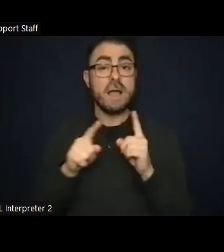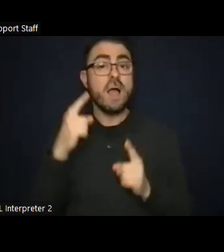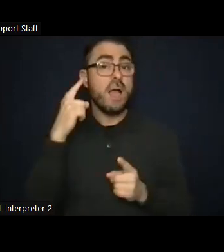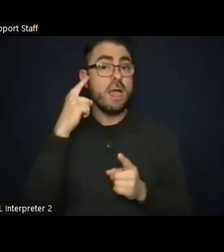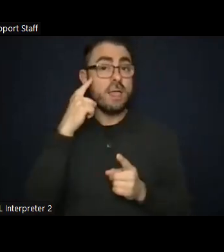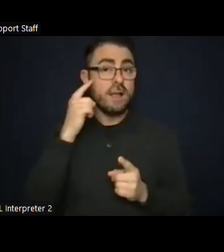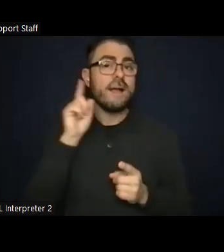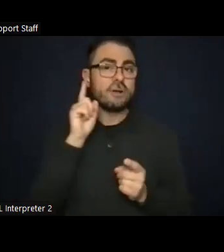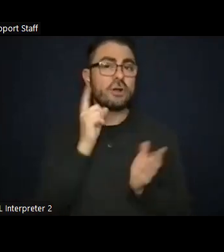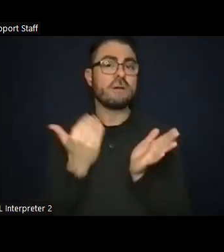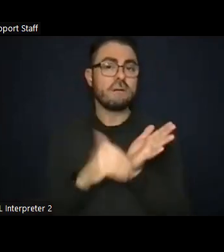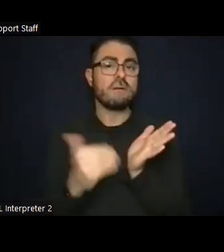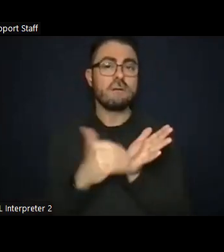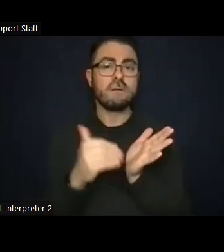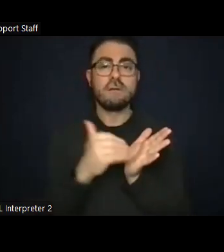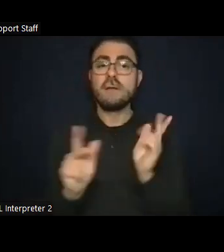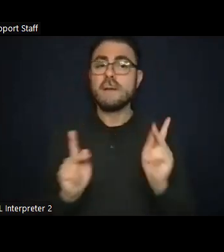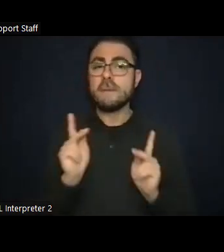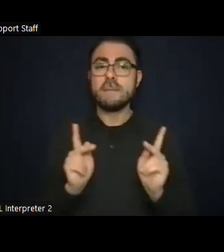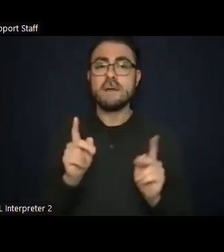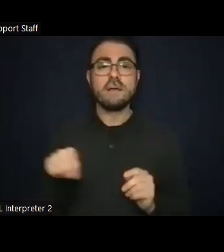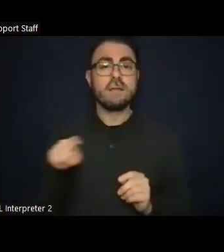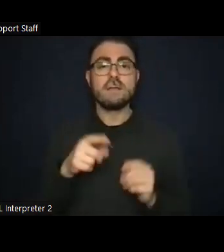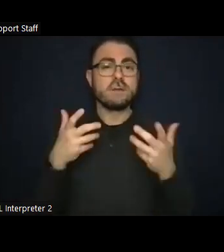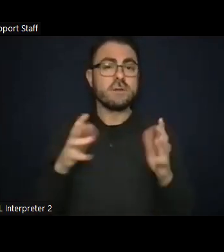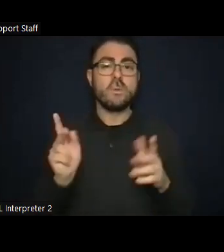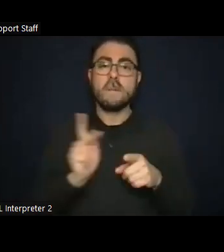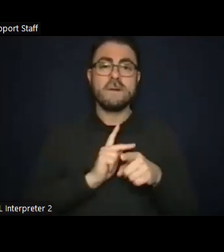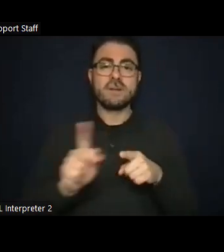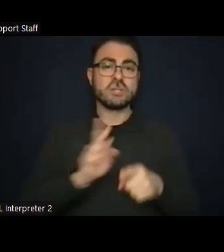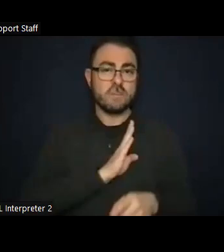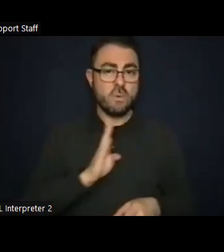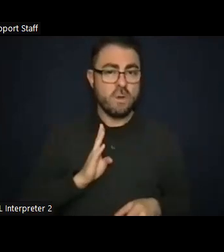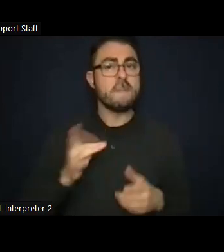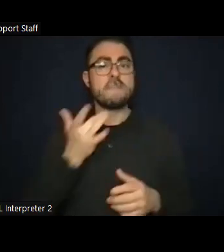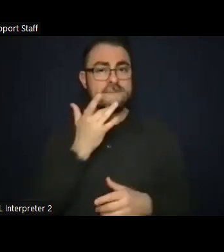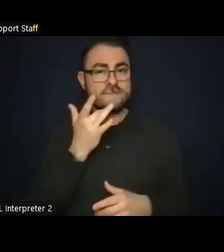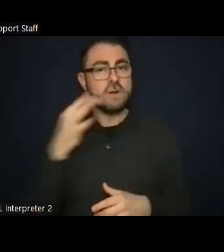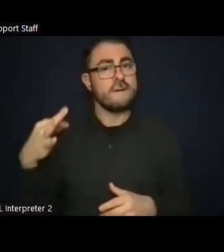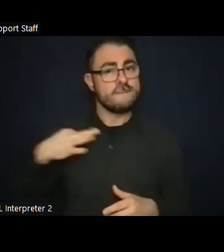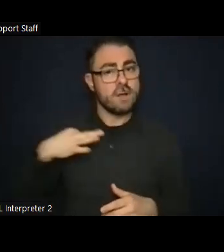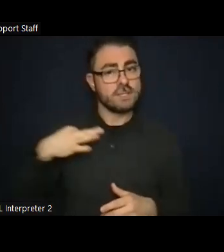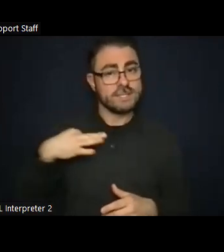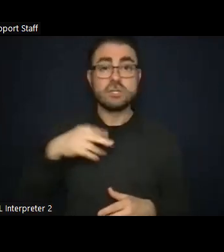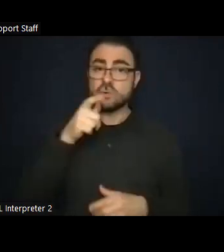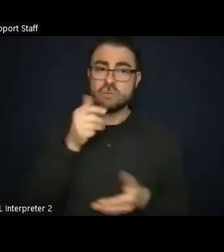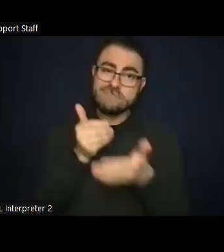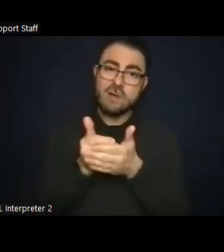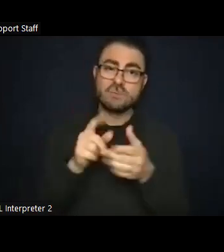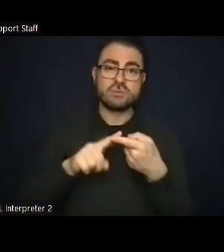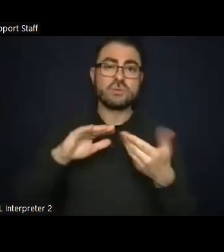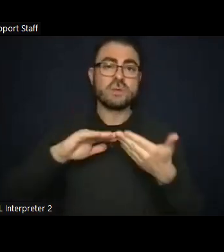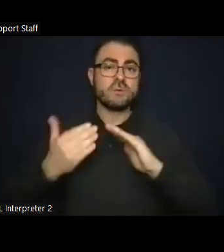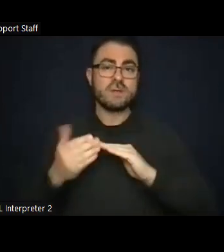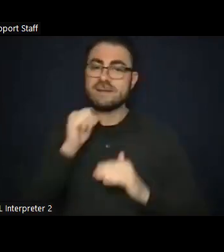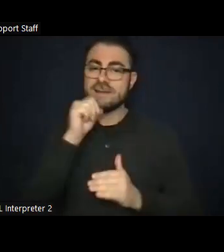heard repeatedly that people wanted not to have a professional board, that we wanted to have volunteers who are close to the community and that they're not going to be paid as though